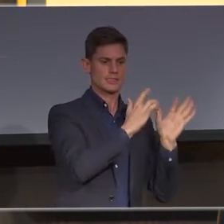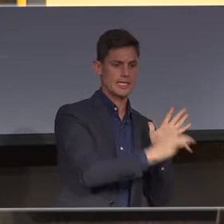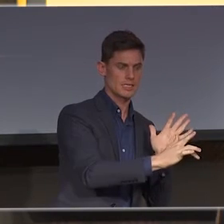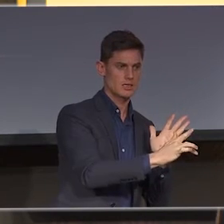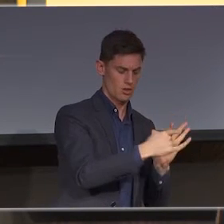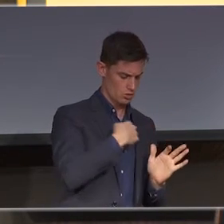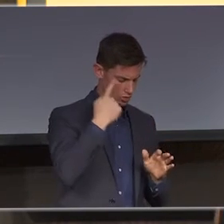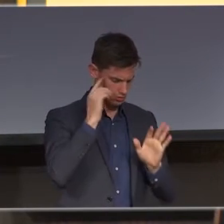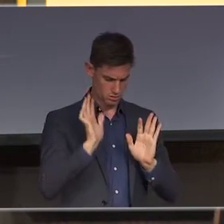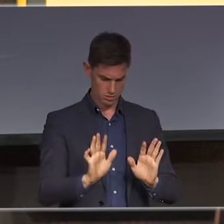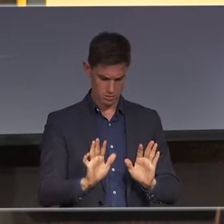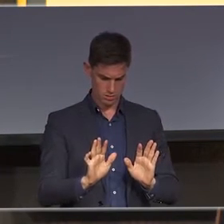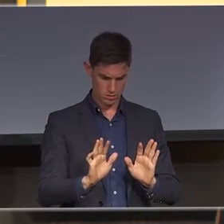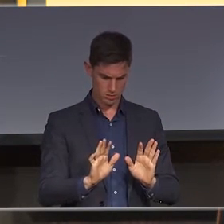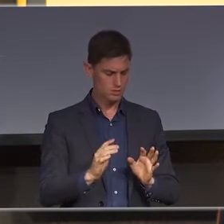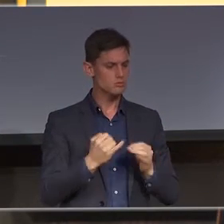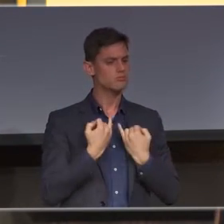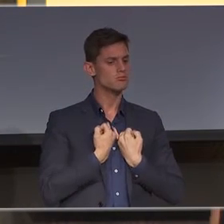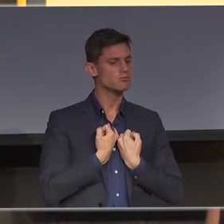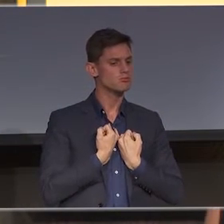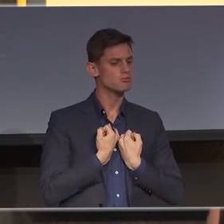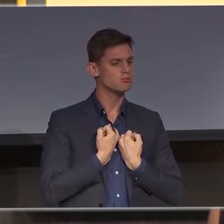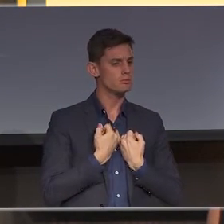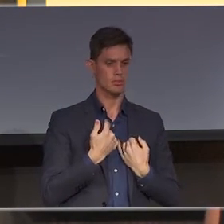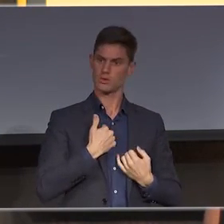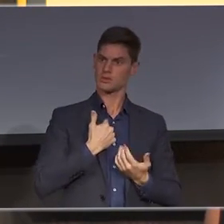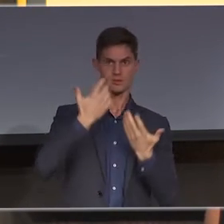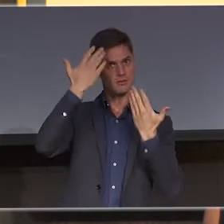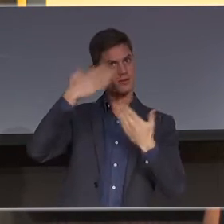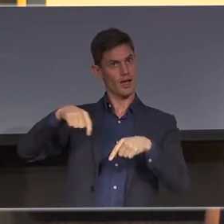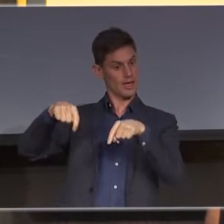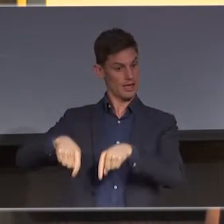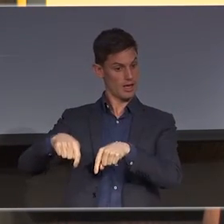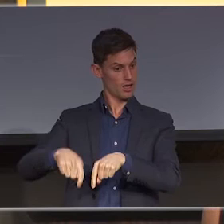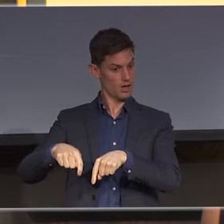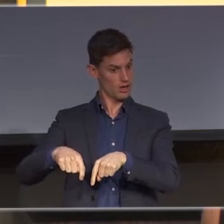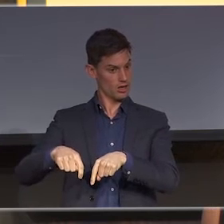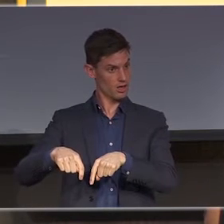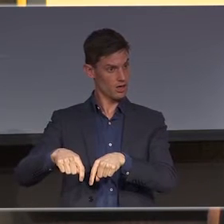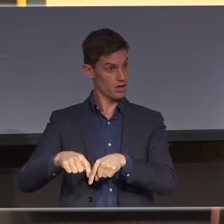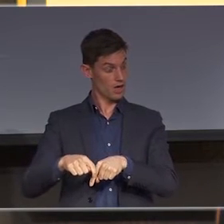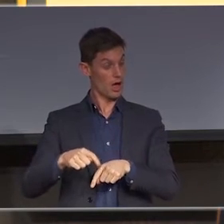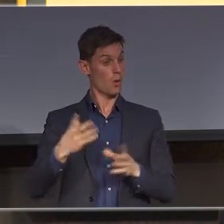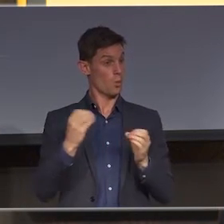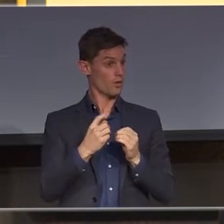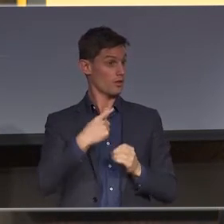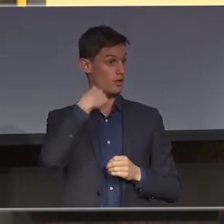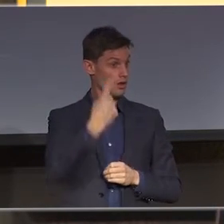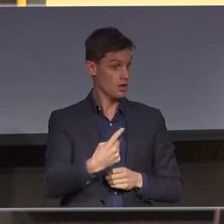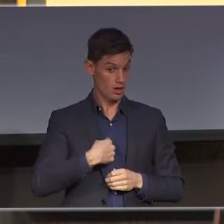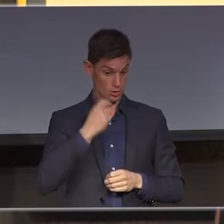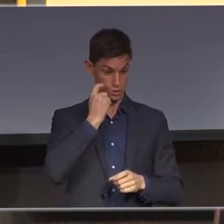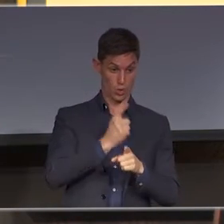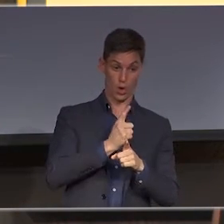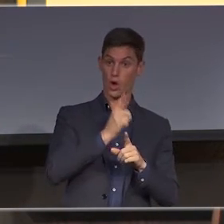thought how hypocritical it was for me to be staying in a place like this when I'm talking today